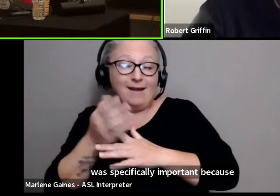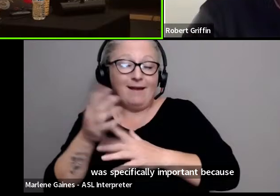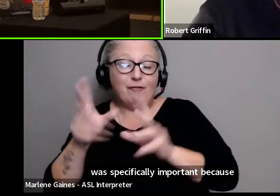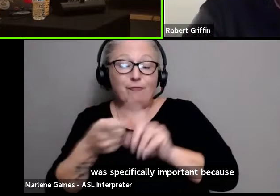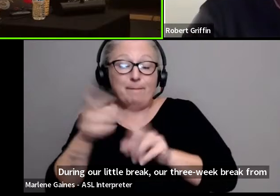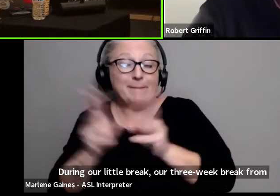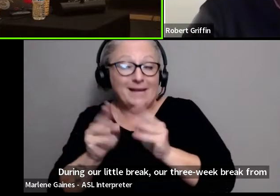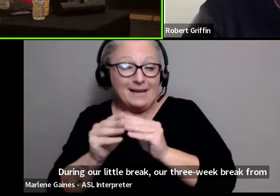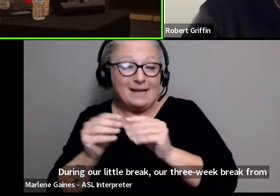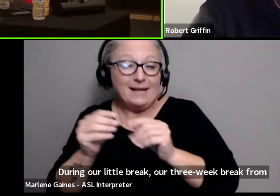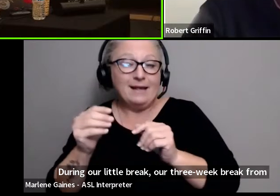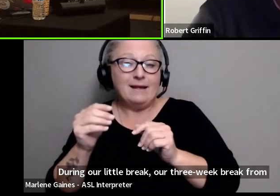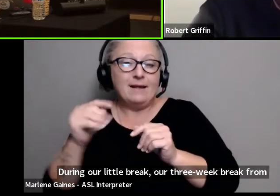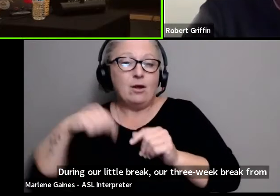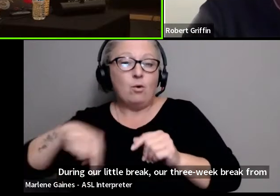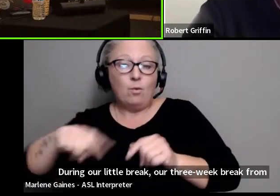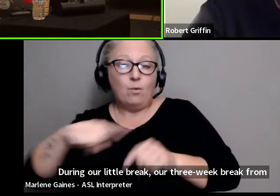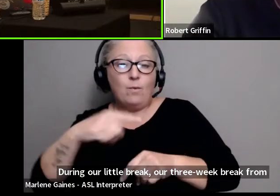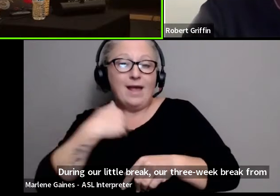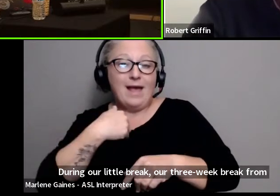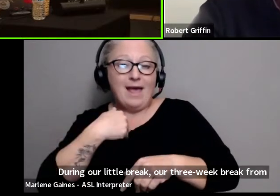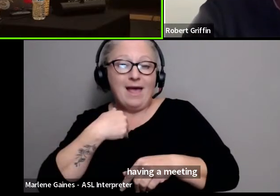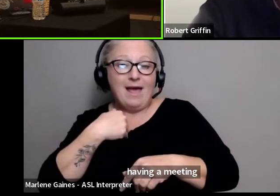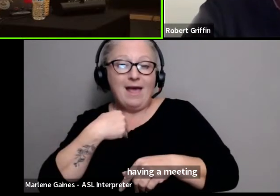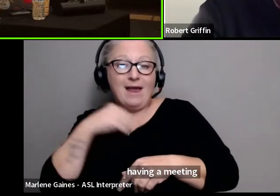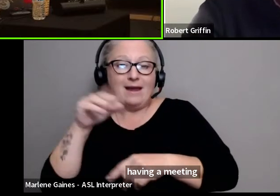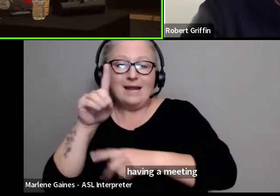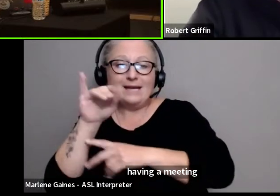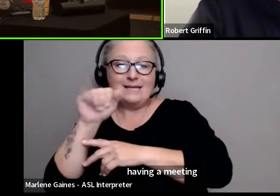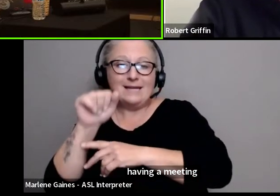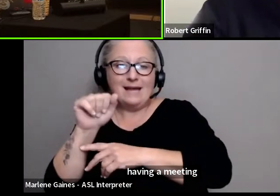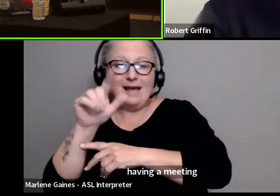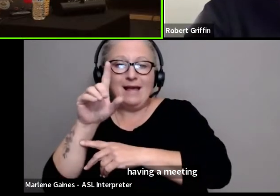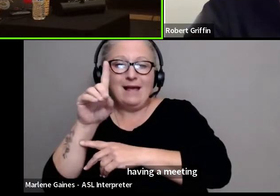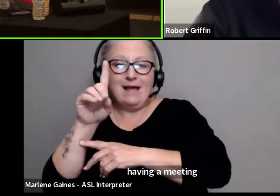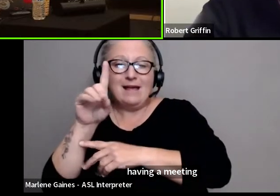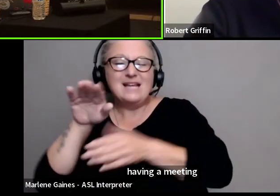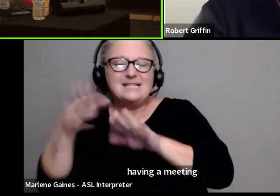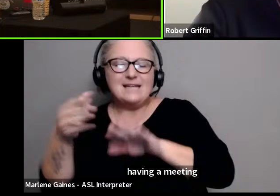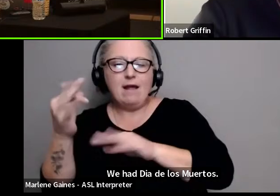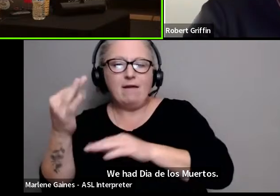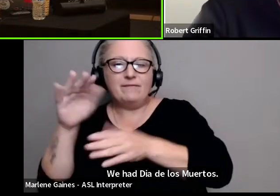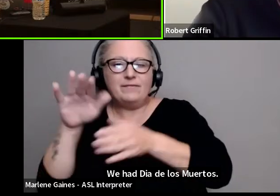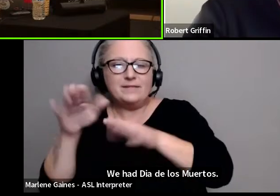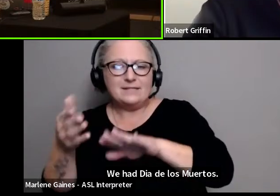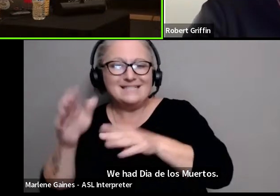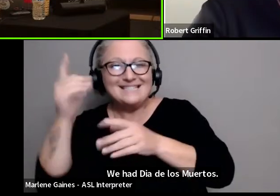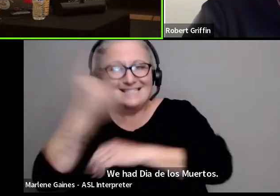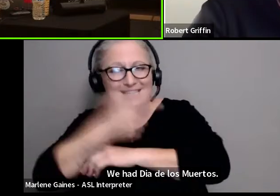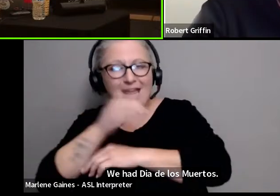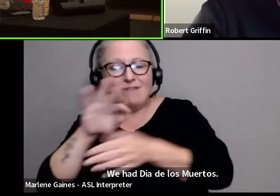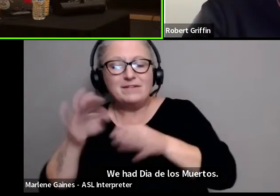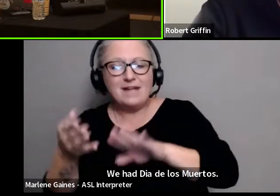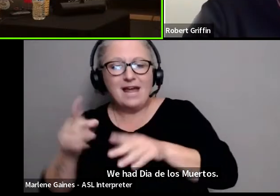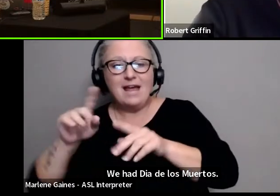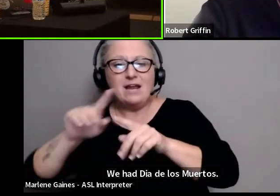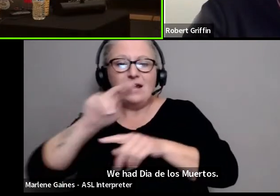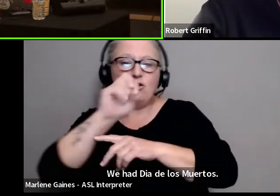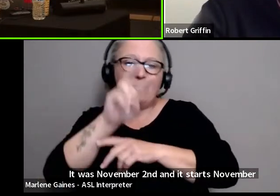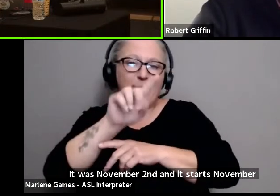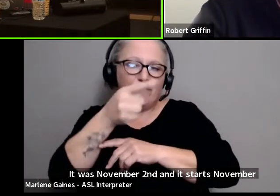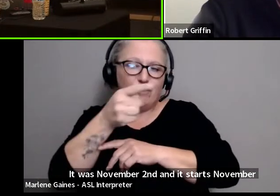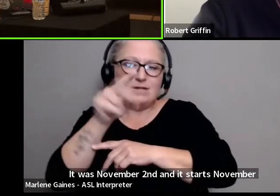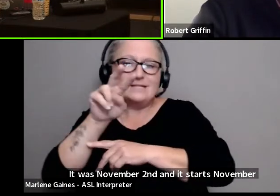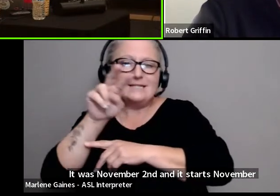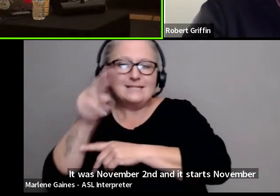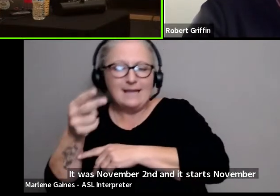meeting, we had Dia de los Muertos. It was November 2nd, and it starts November 1st, November 2nd,